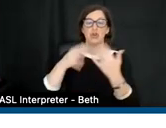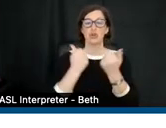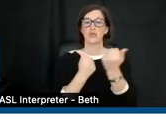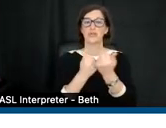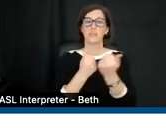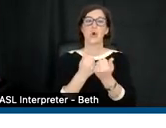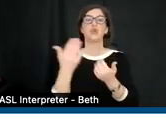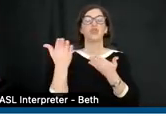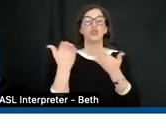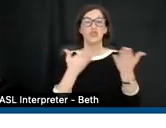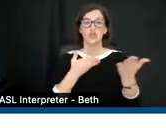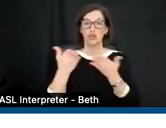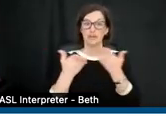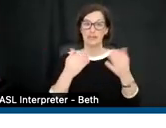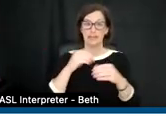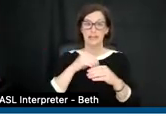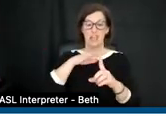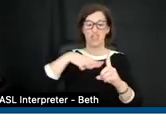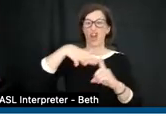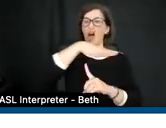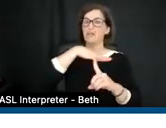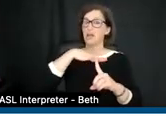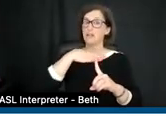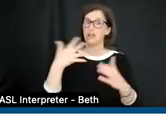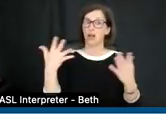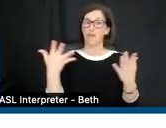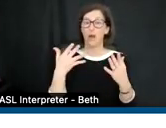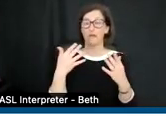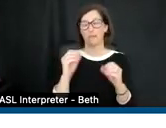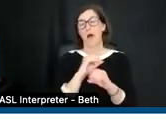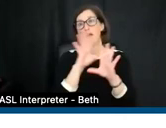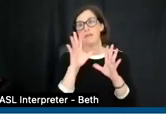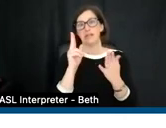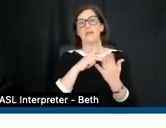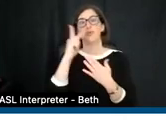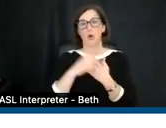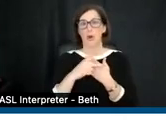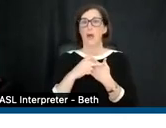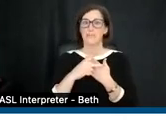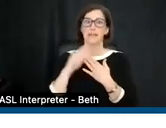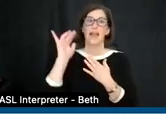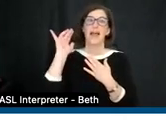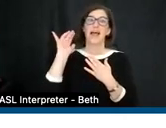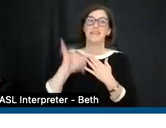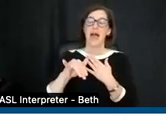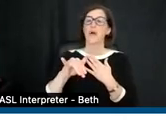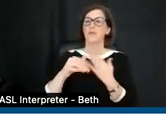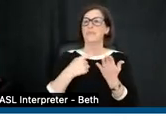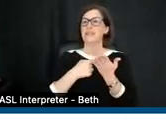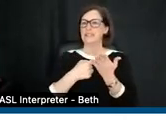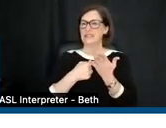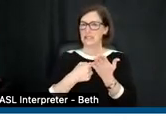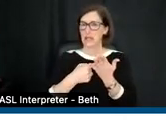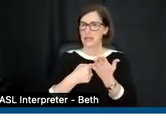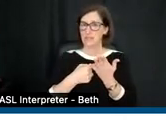services in the context of OVC programming. That will be covered by